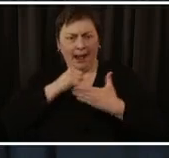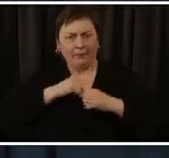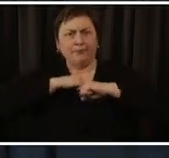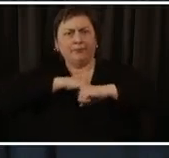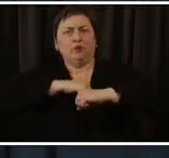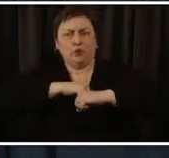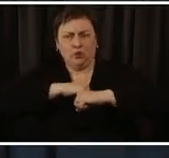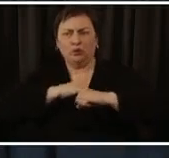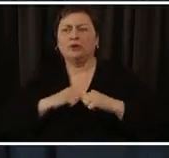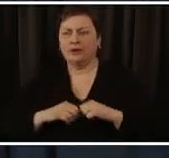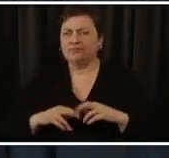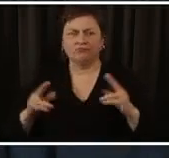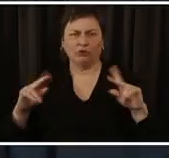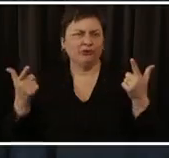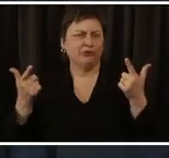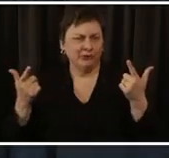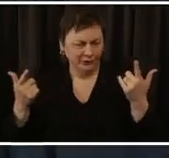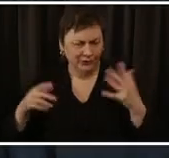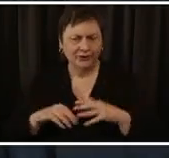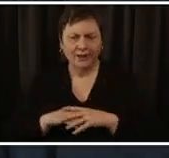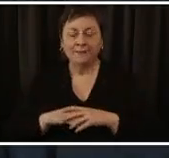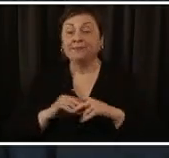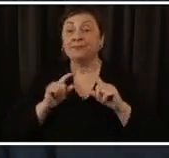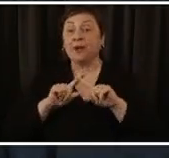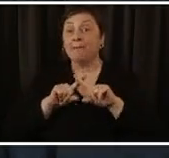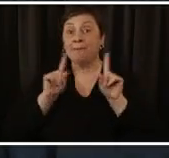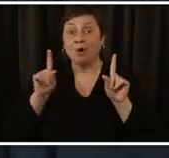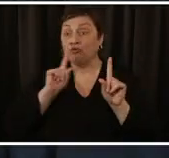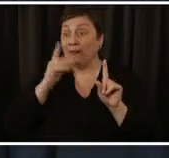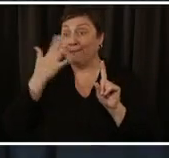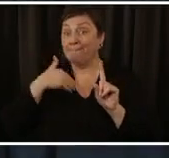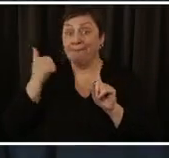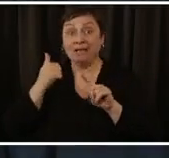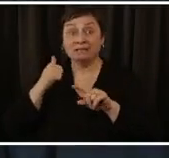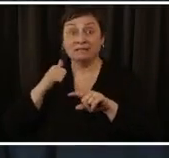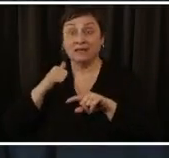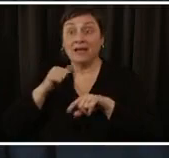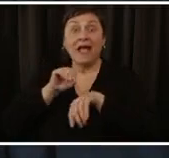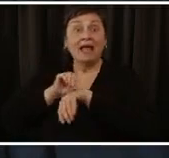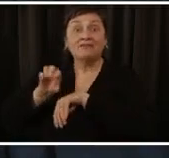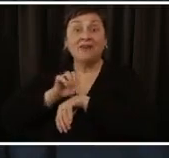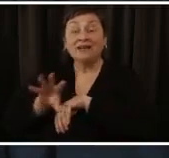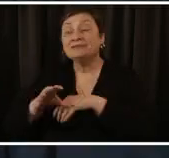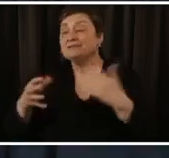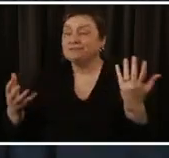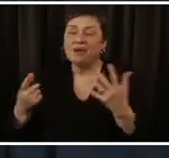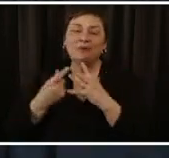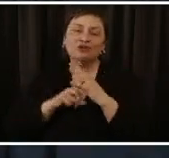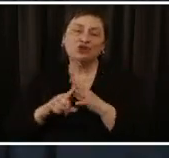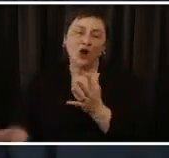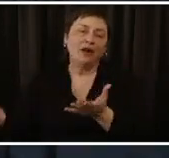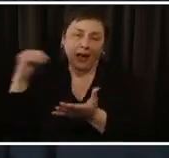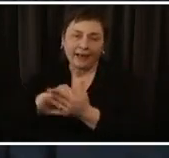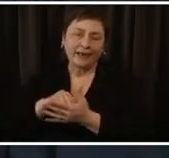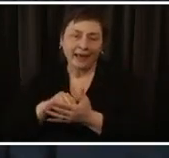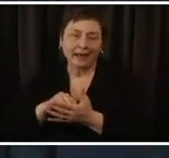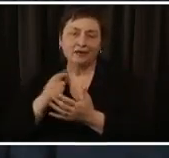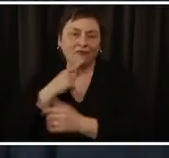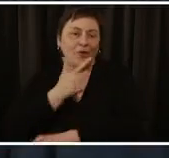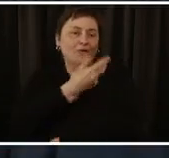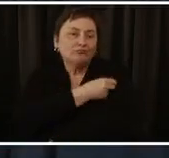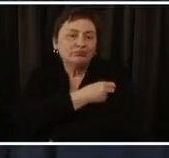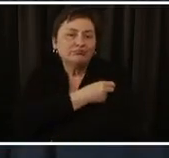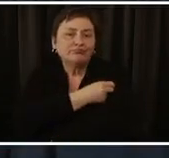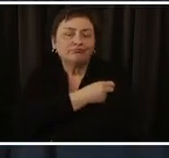again, without knowing that, the best advice for anybody is simply to start your vaccination process over again. Was there any other kind of question I can